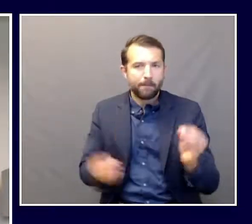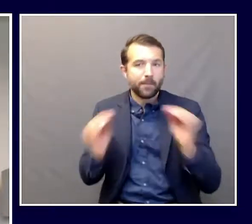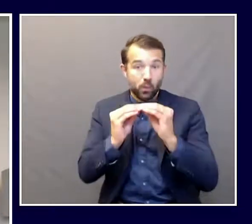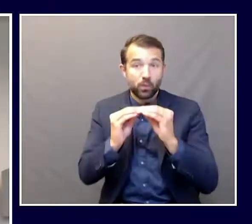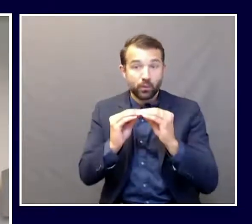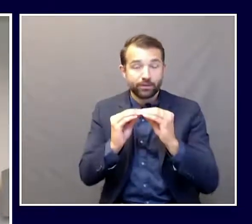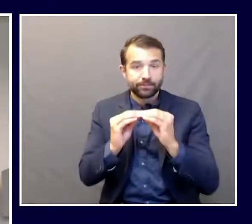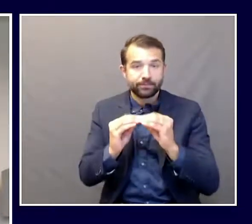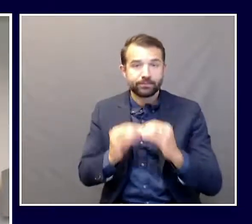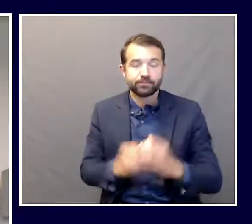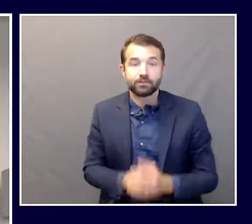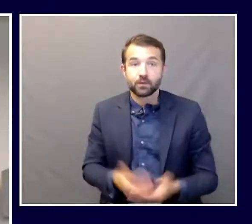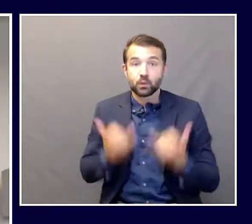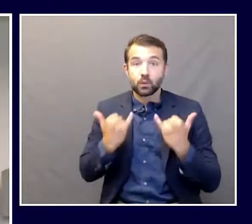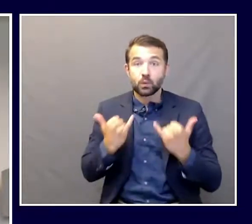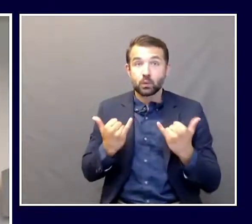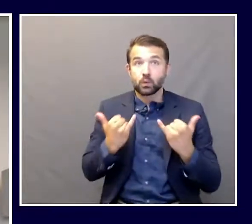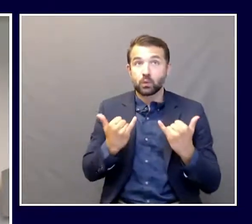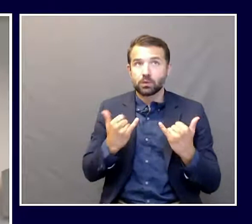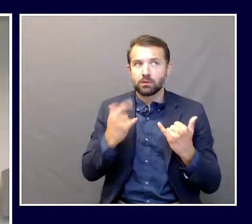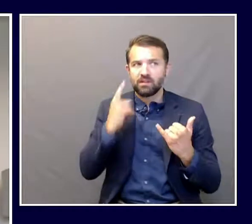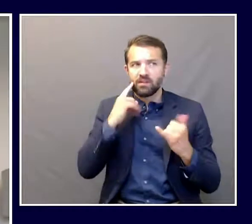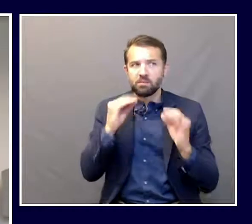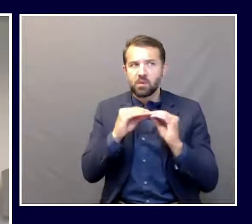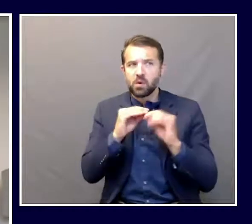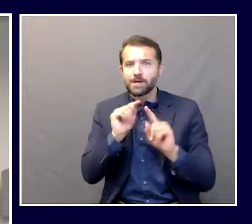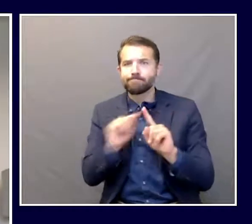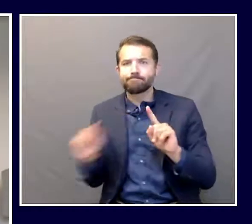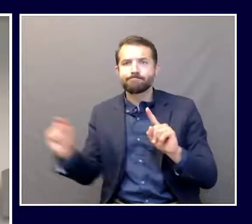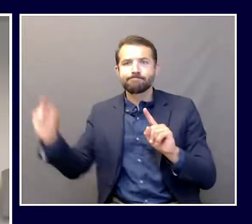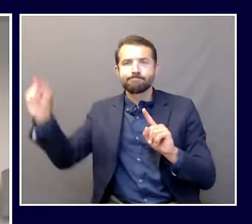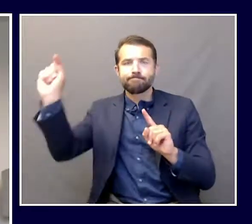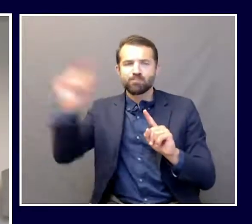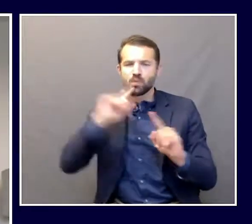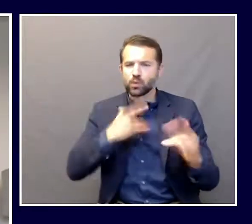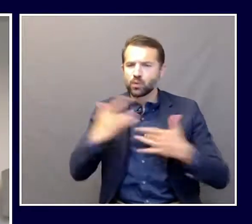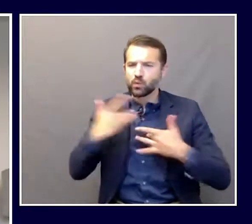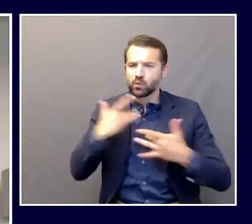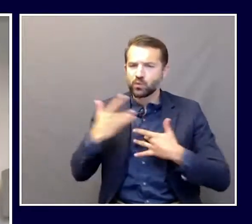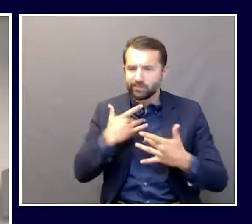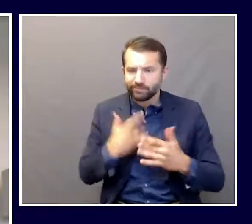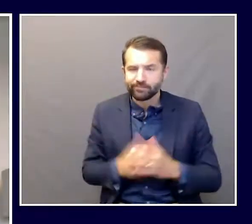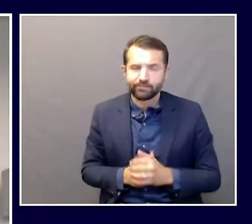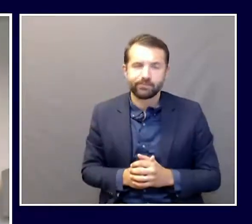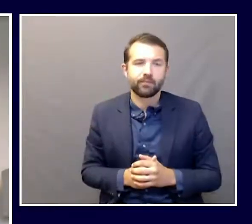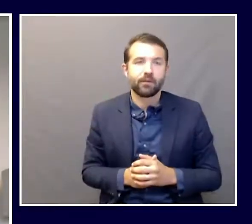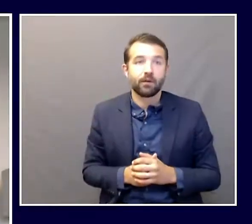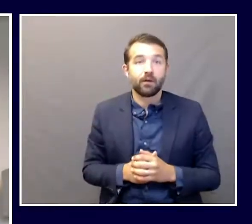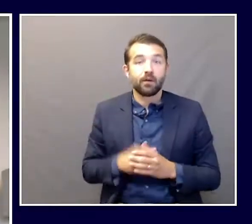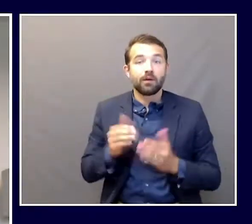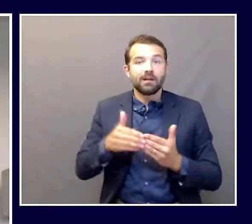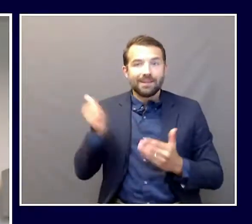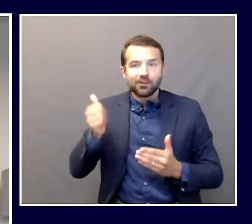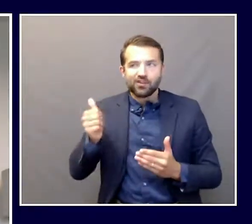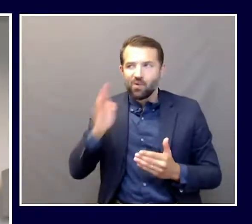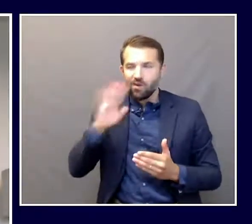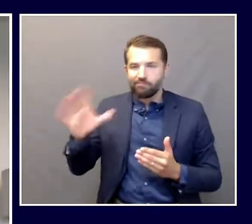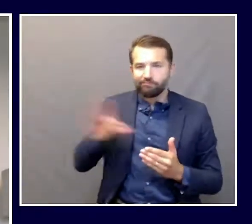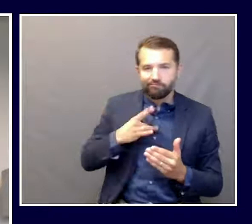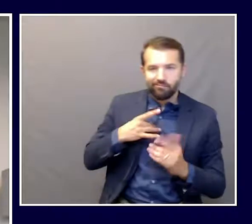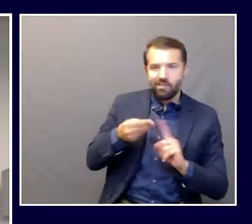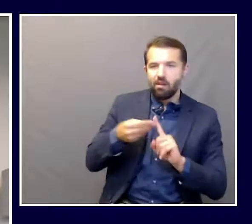This variant raises concerns. It's more contagious, it's probably more likely to land you in the